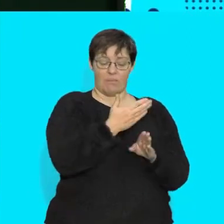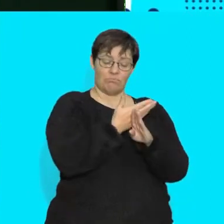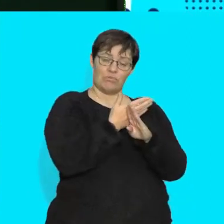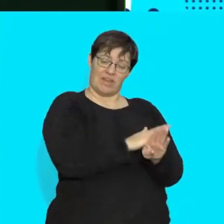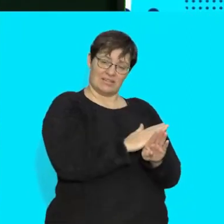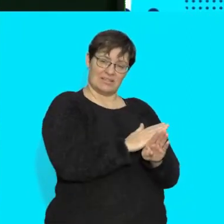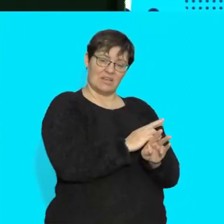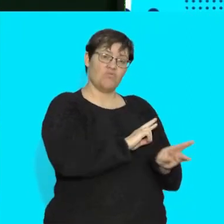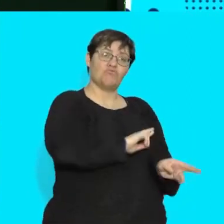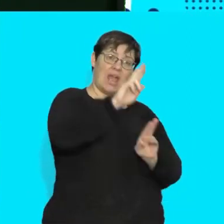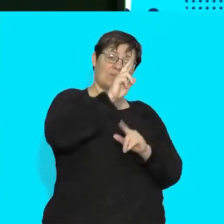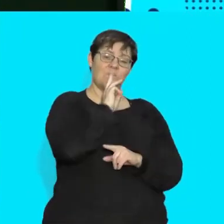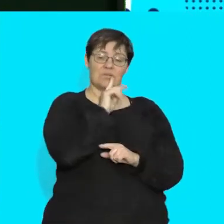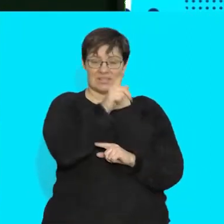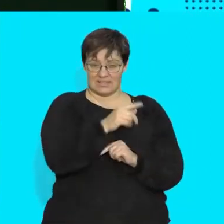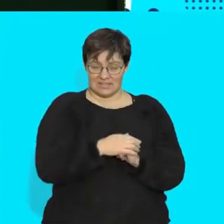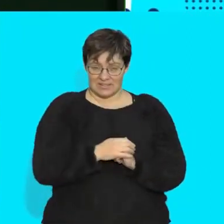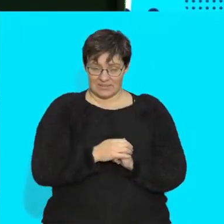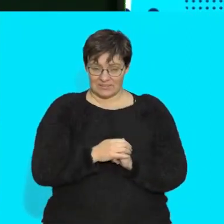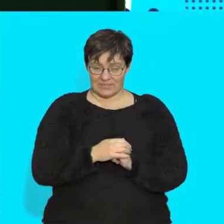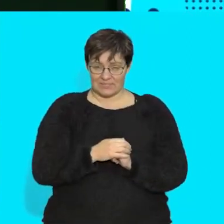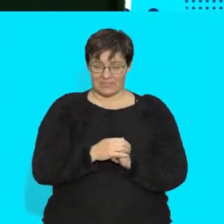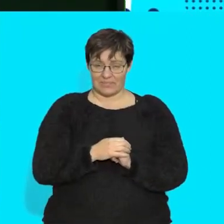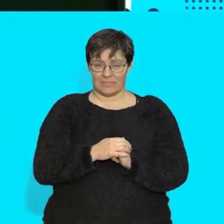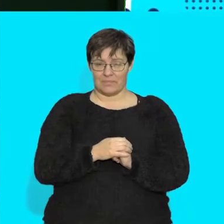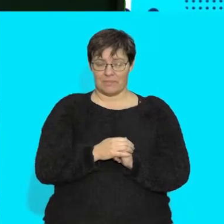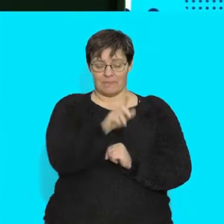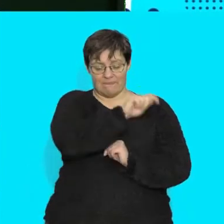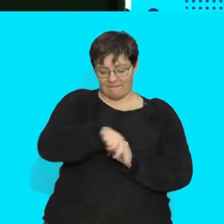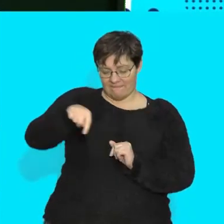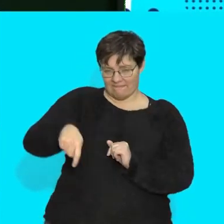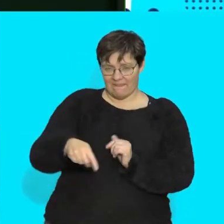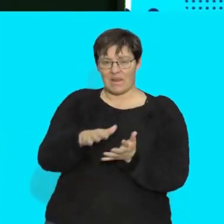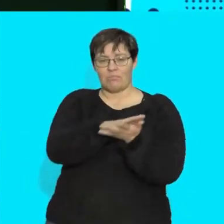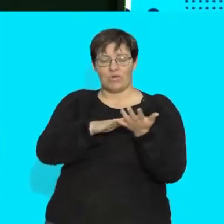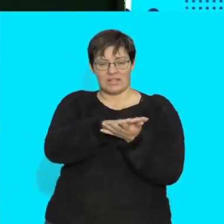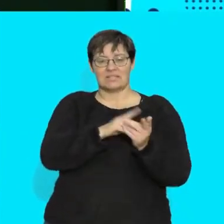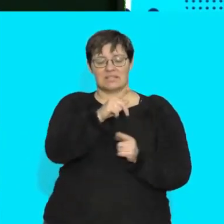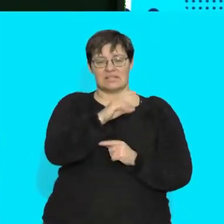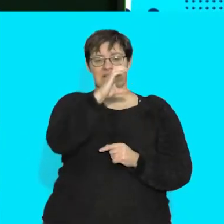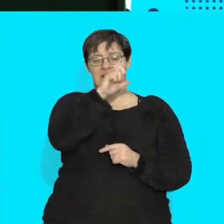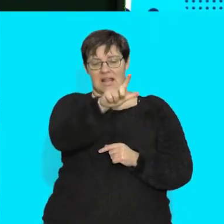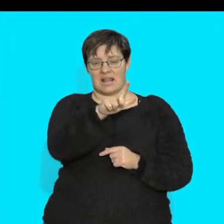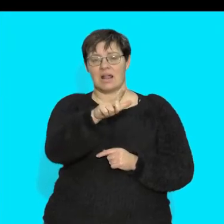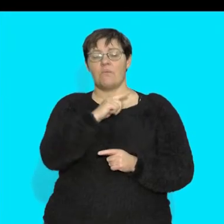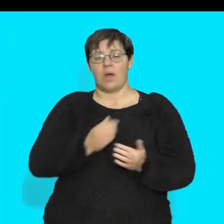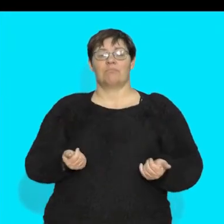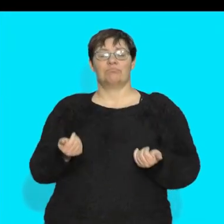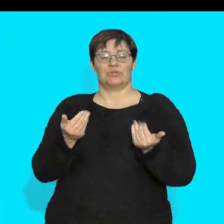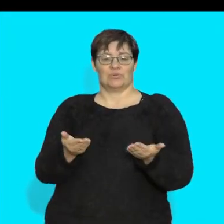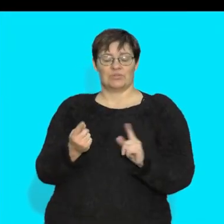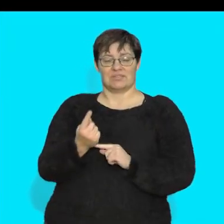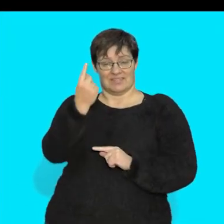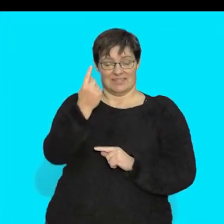and in the original container and polluting. The chlorine that was being produced up here, we